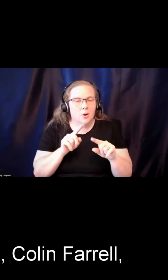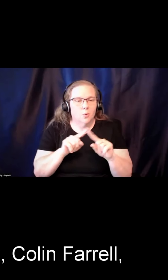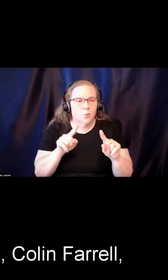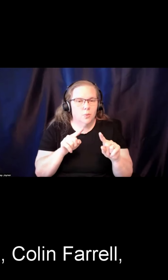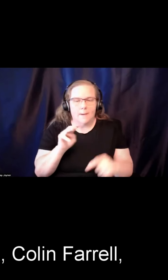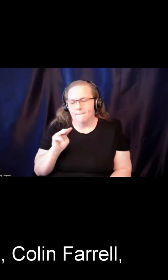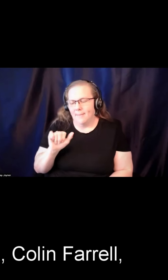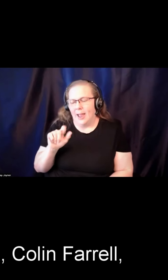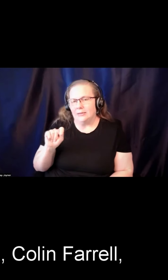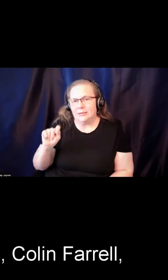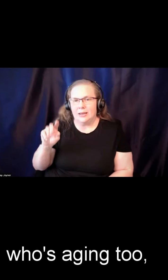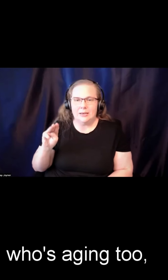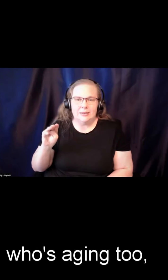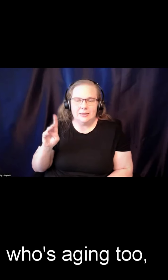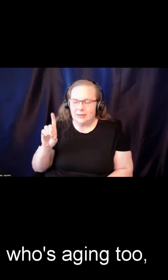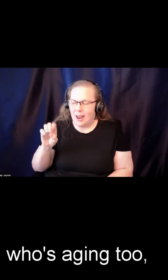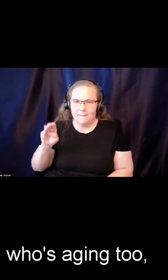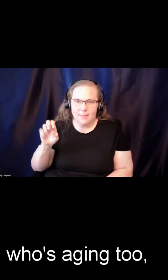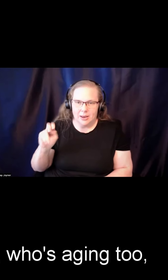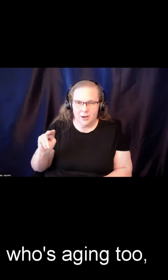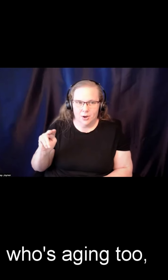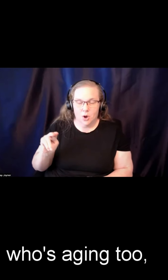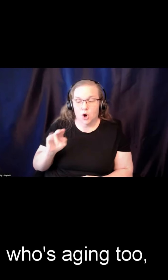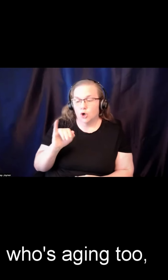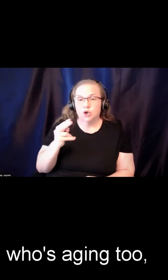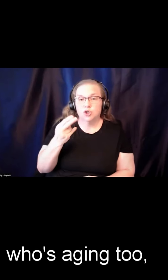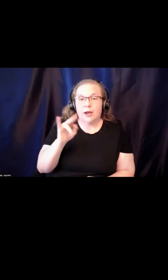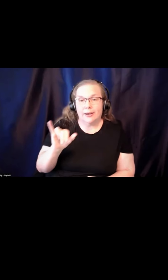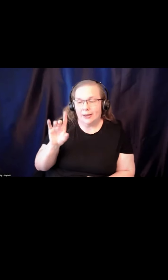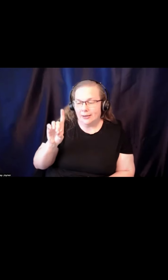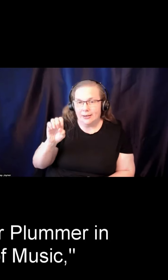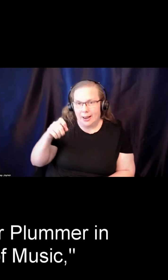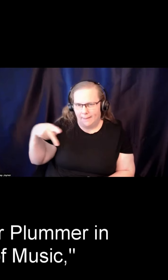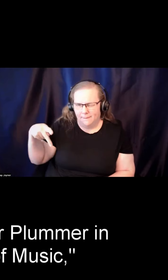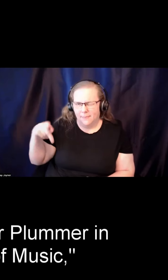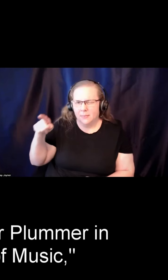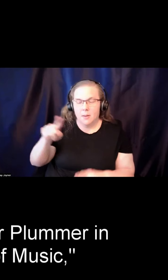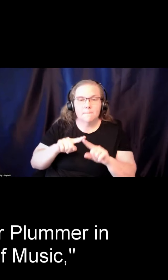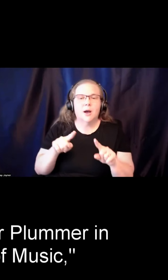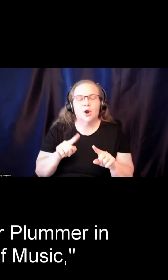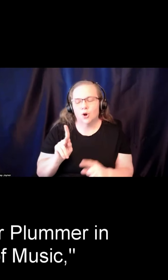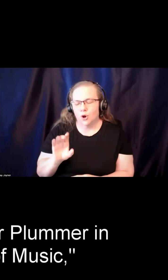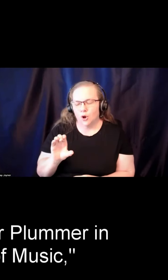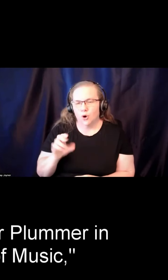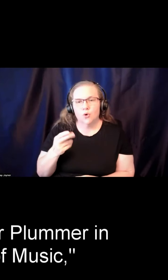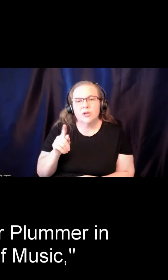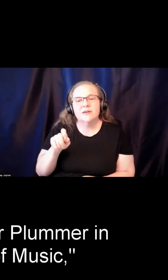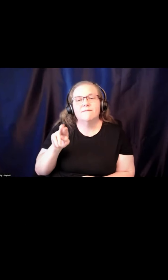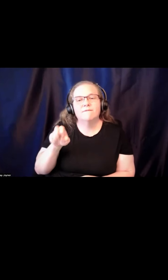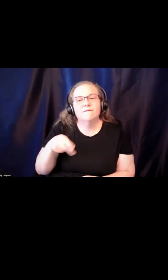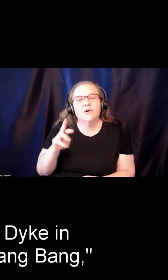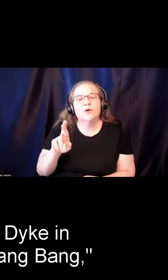Matt Damon, Colin Farrell, or even Johnny Depp, who's aging too, but on Christopher Plummer in The Sound